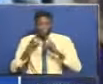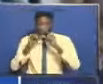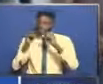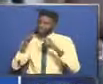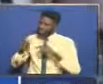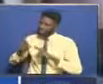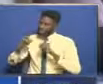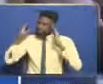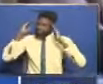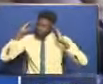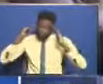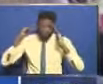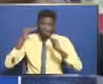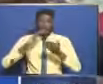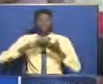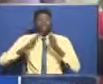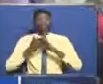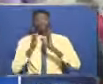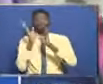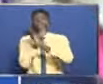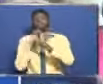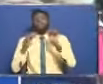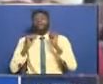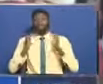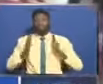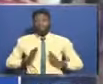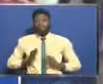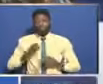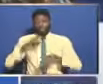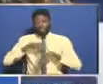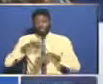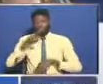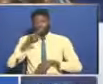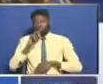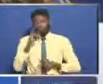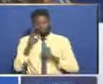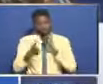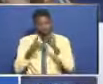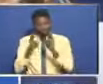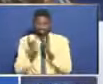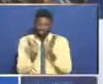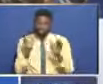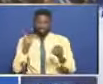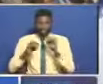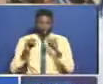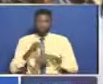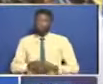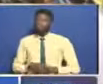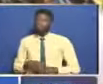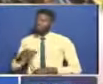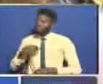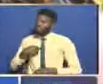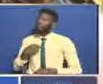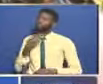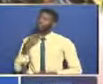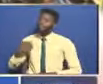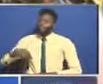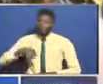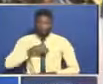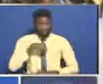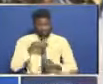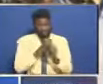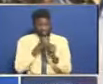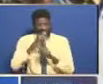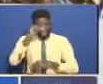focused to be the presidential candidate in the 2022 general election. Na mimi nataka tuunde serikali ambayo italenga